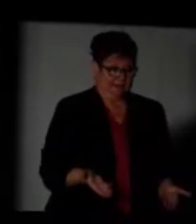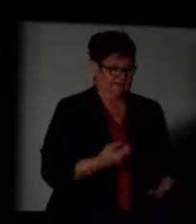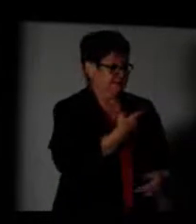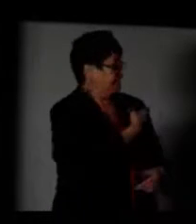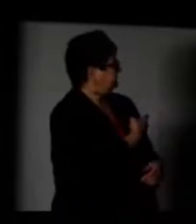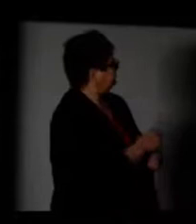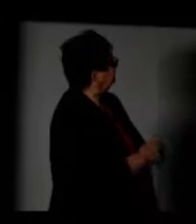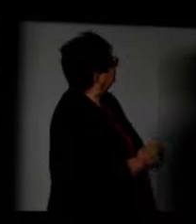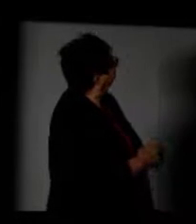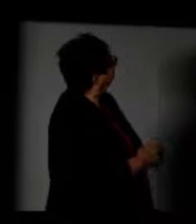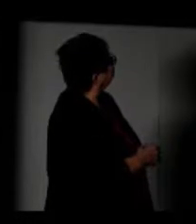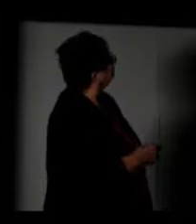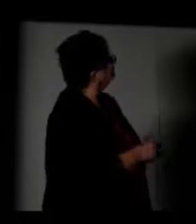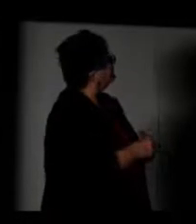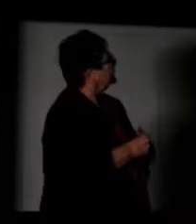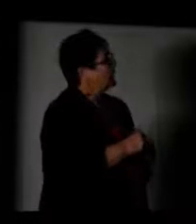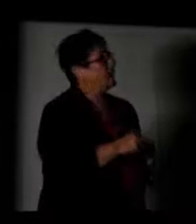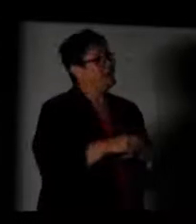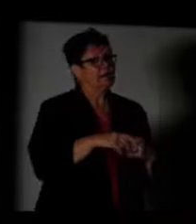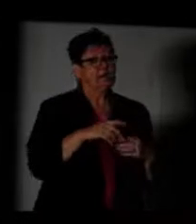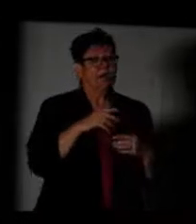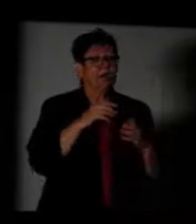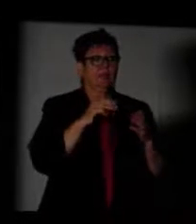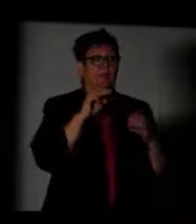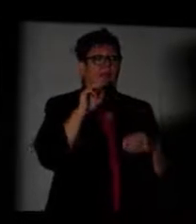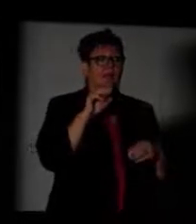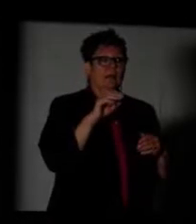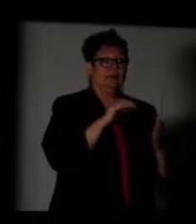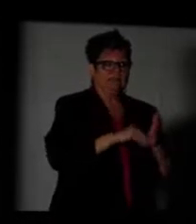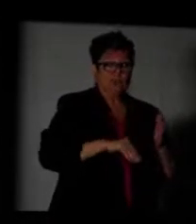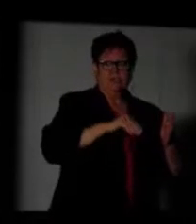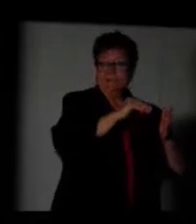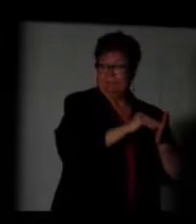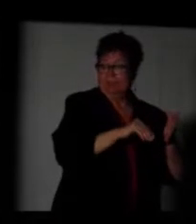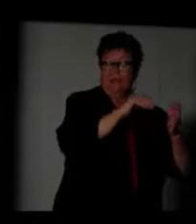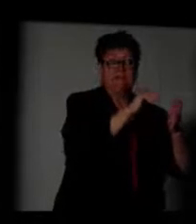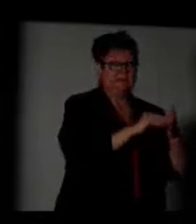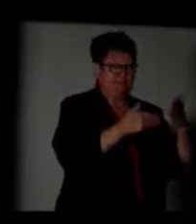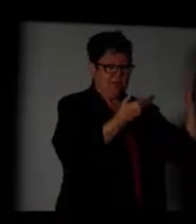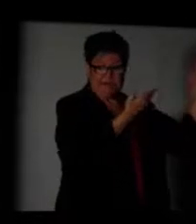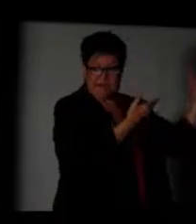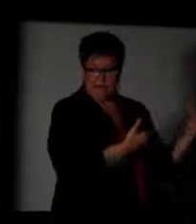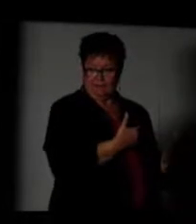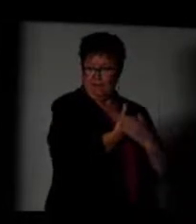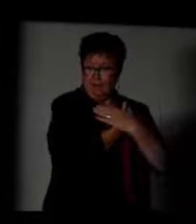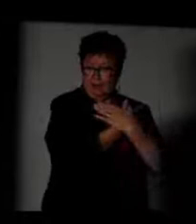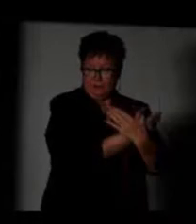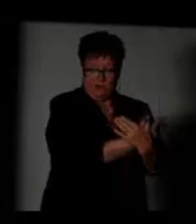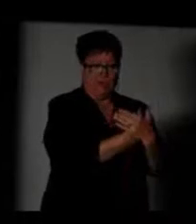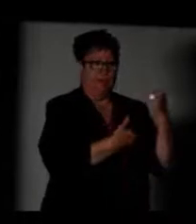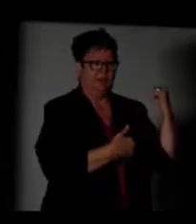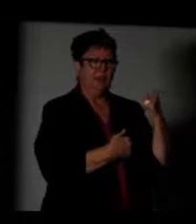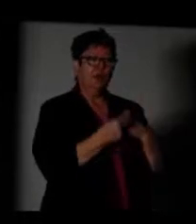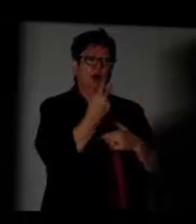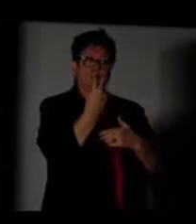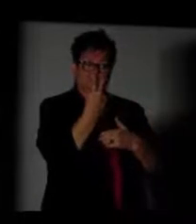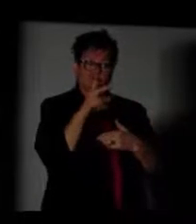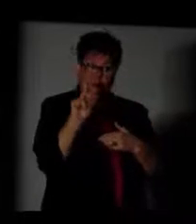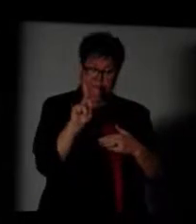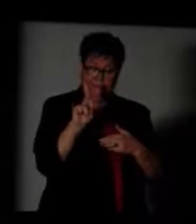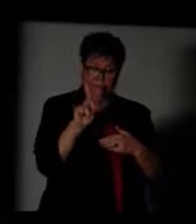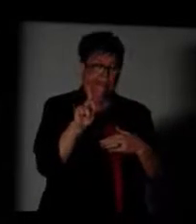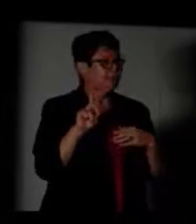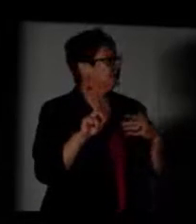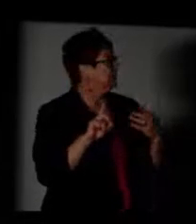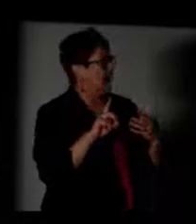us, millions and millions and millions of Lepidoptera. Relatively two-dimensional objects. I'd prefer that we